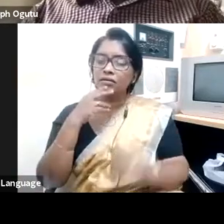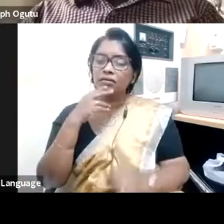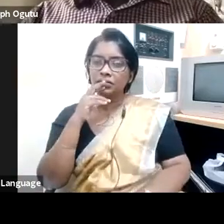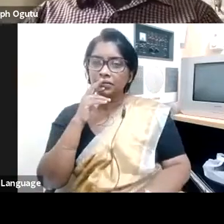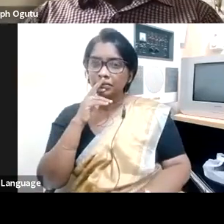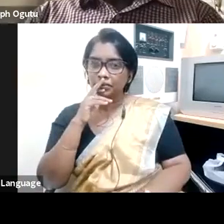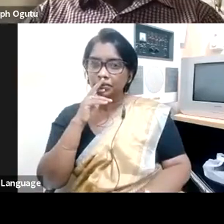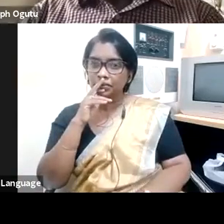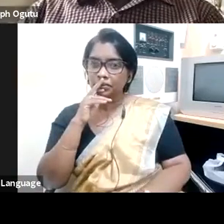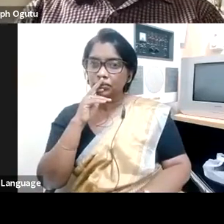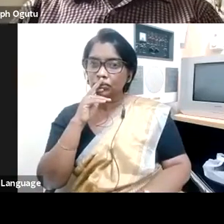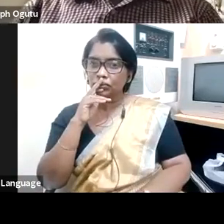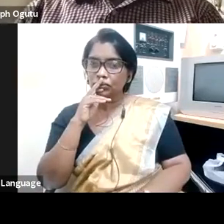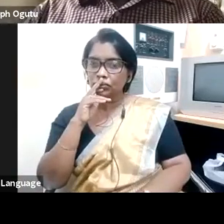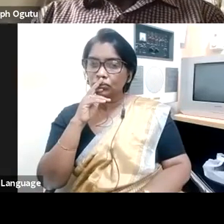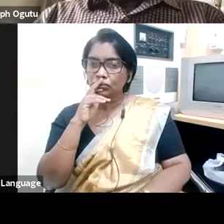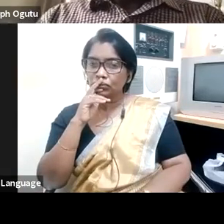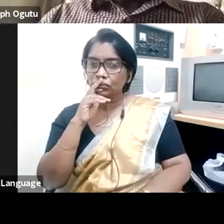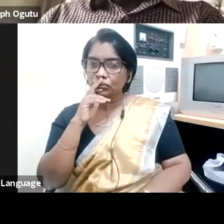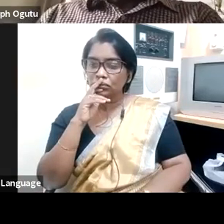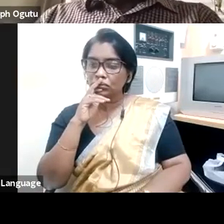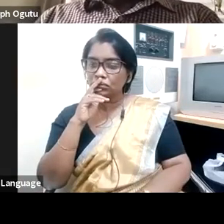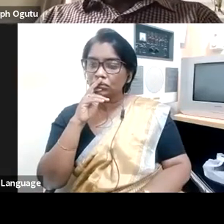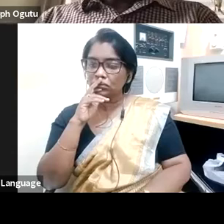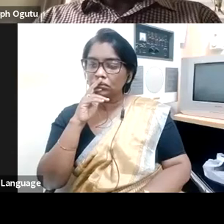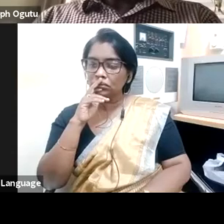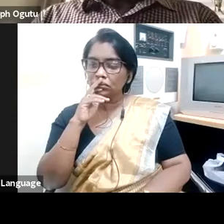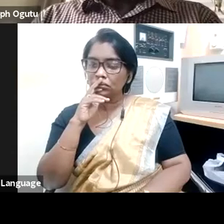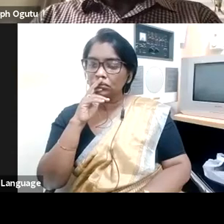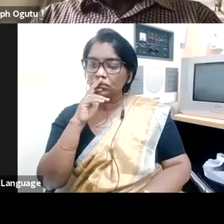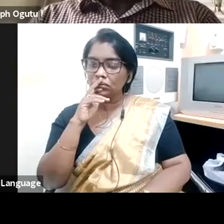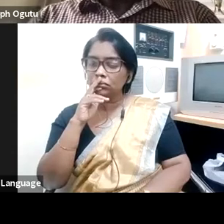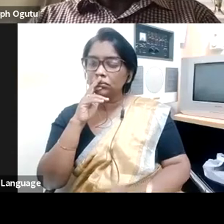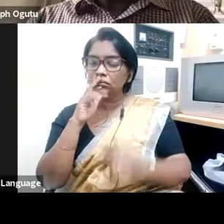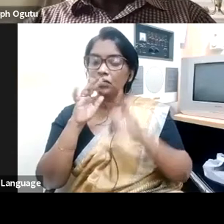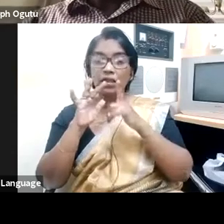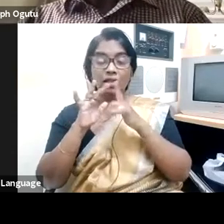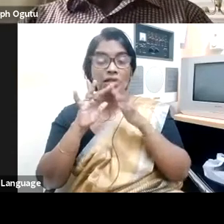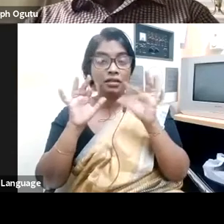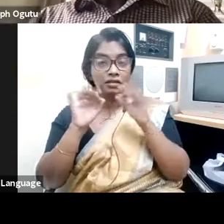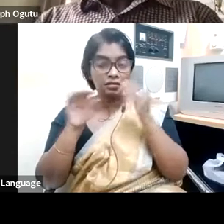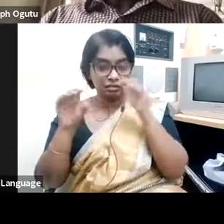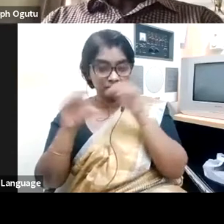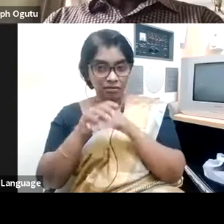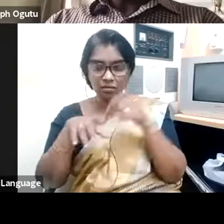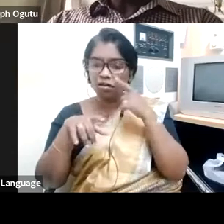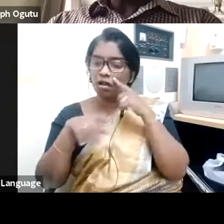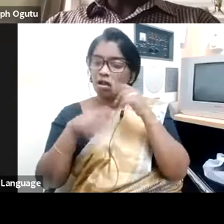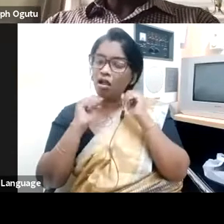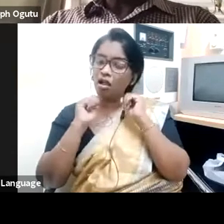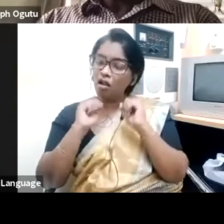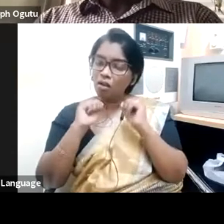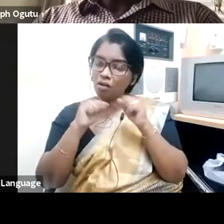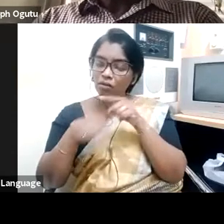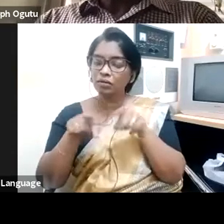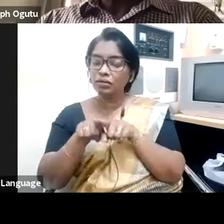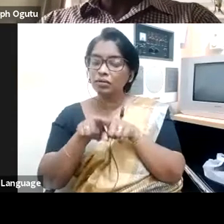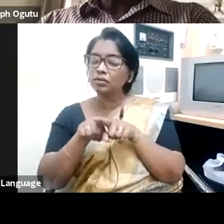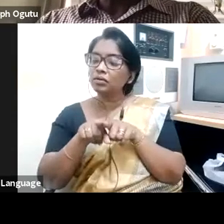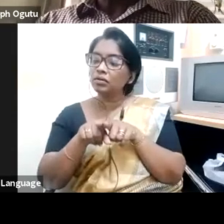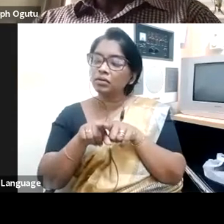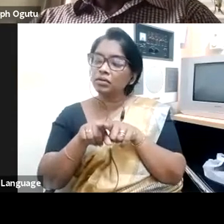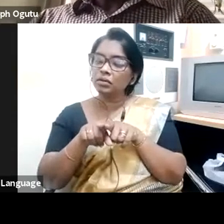we're doing with an insurance company. How do we have an insurance product that is